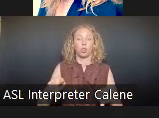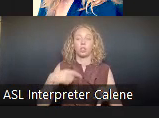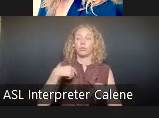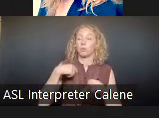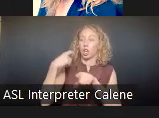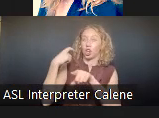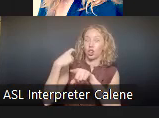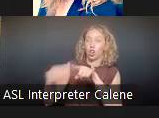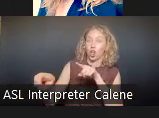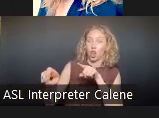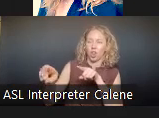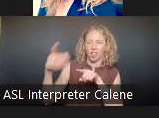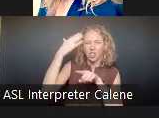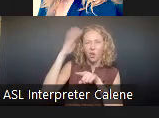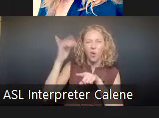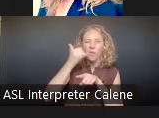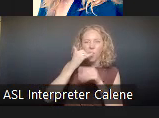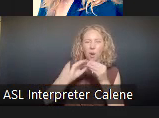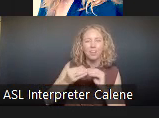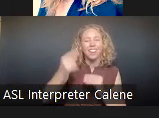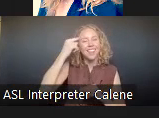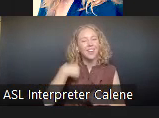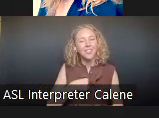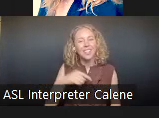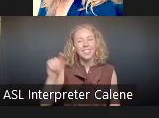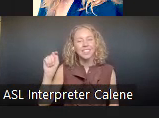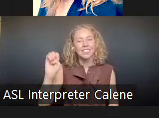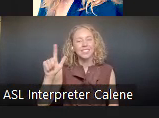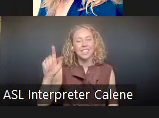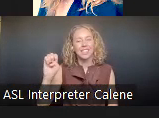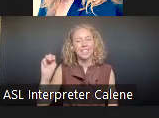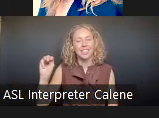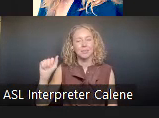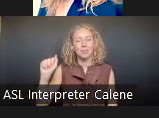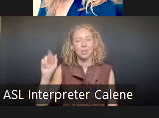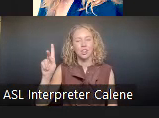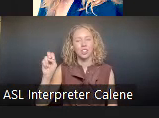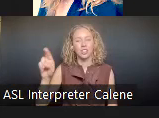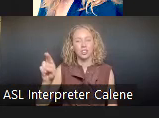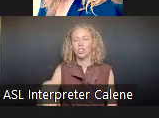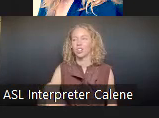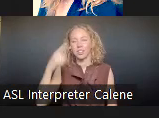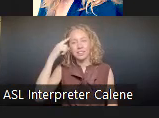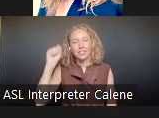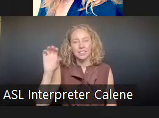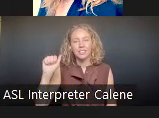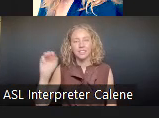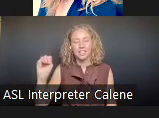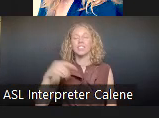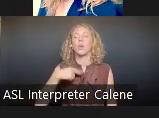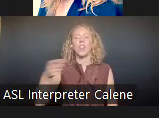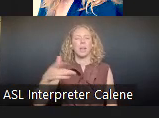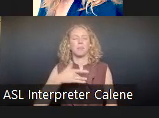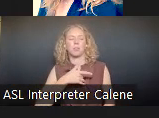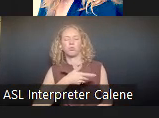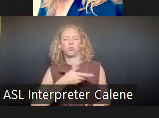they think that we are a telemarketer and it's difficult, or they're reluctant to engage with us. So it's a bit difficult to navigate,